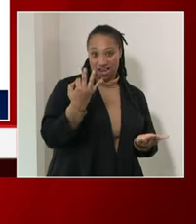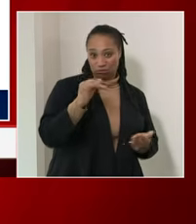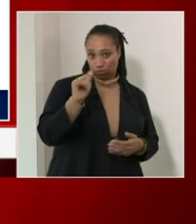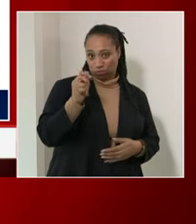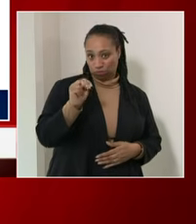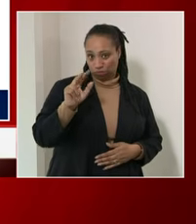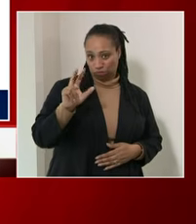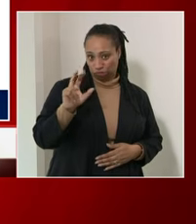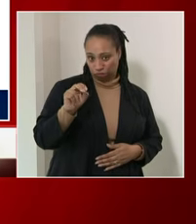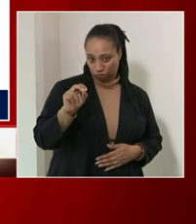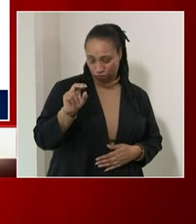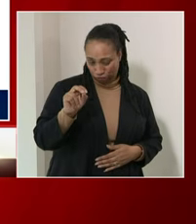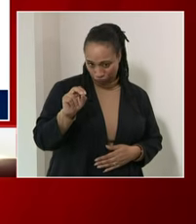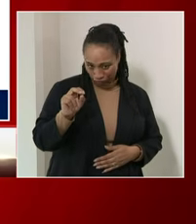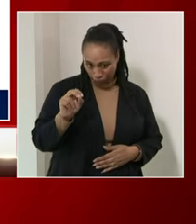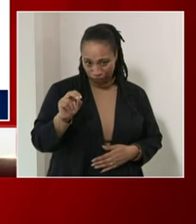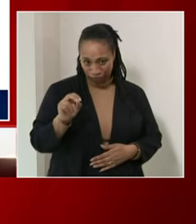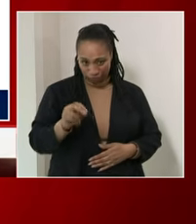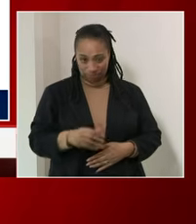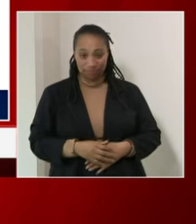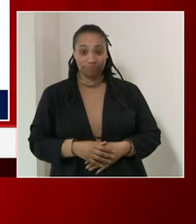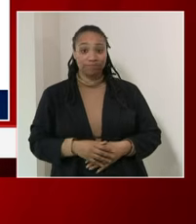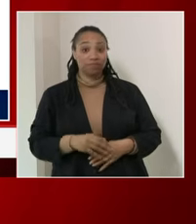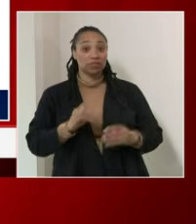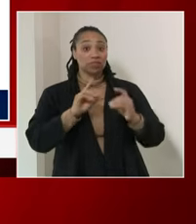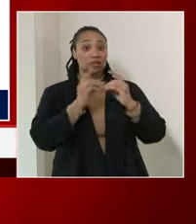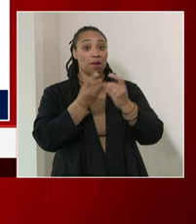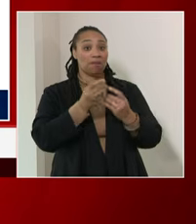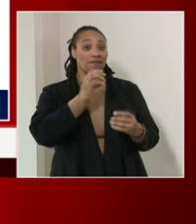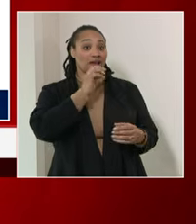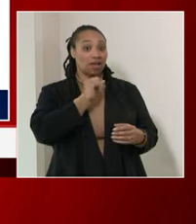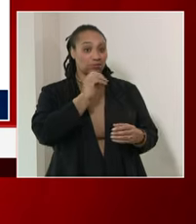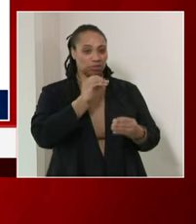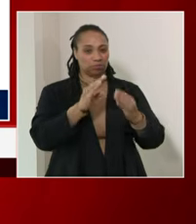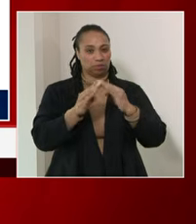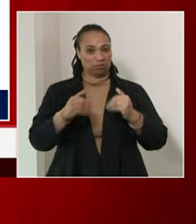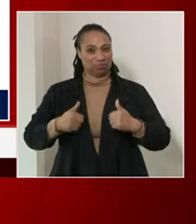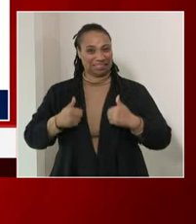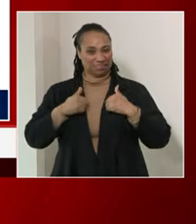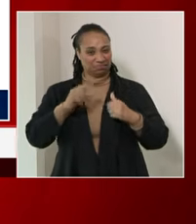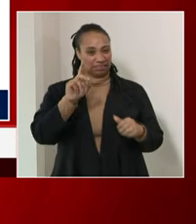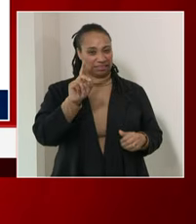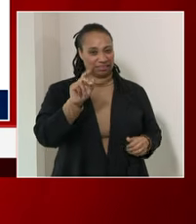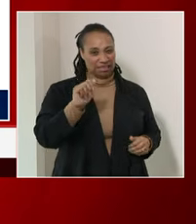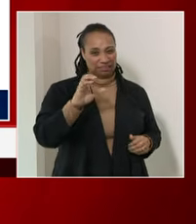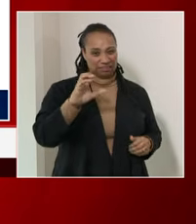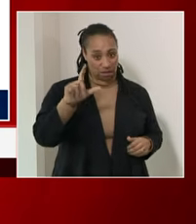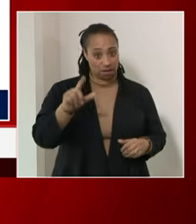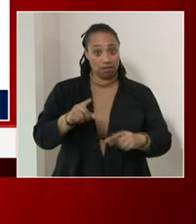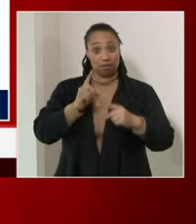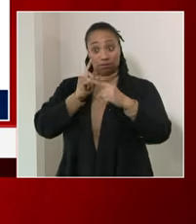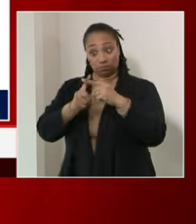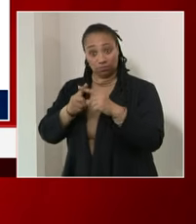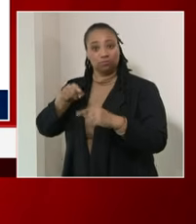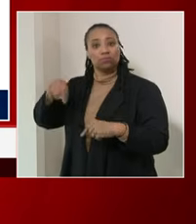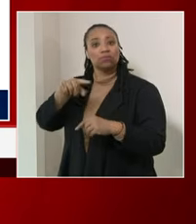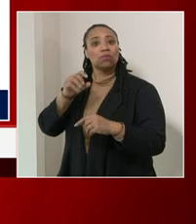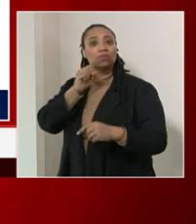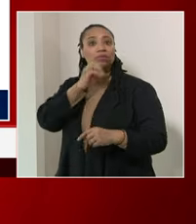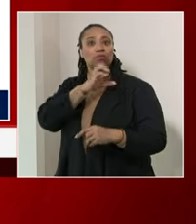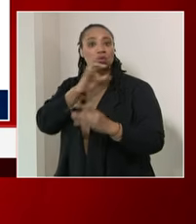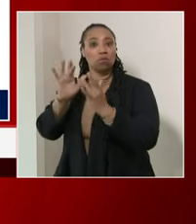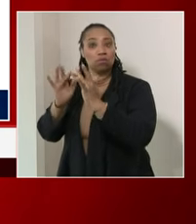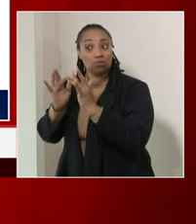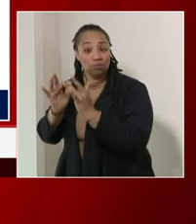alongside our Senior Service Network and the DC Fire EMS Department via their mobile integrated health unit, we were